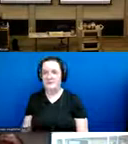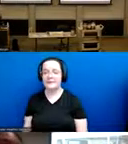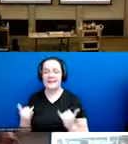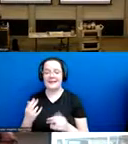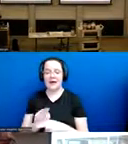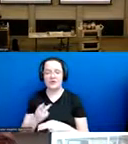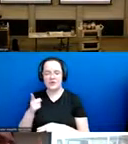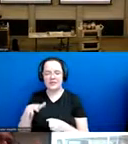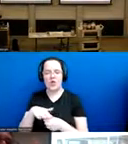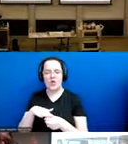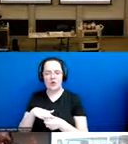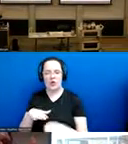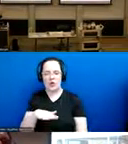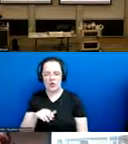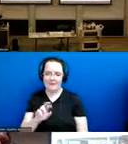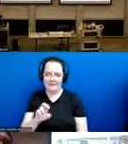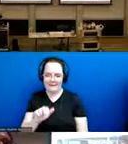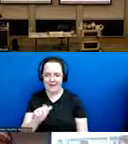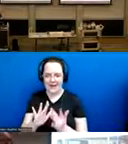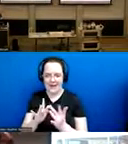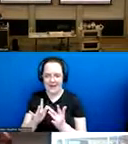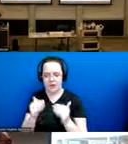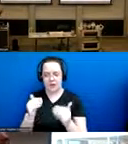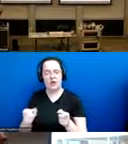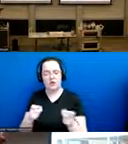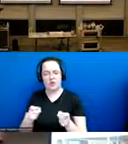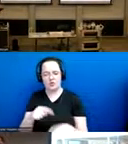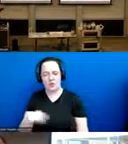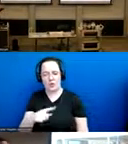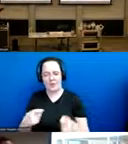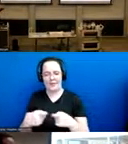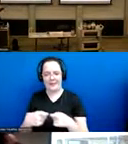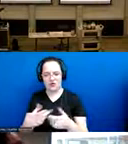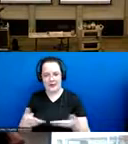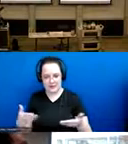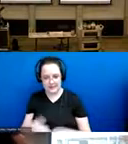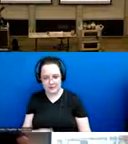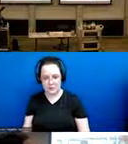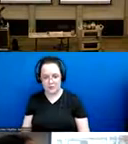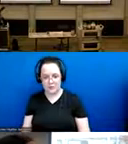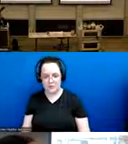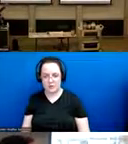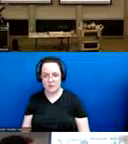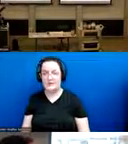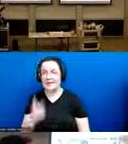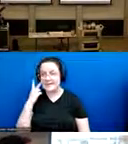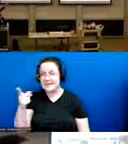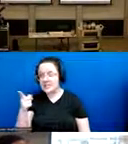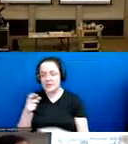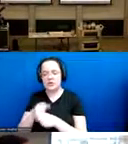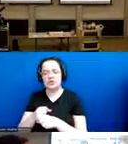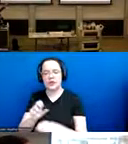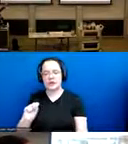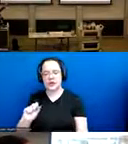area network to control all the electronics generating all these pulses. You actually see it there, generation of qubits